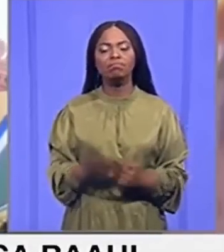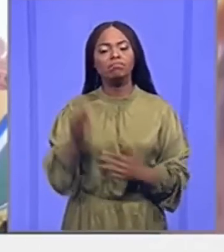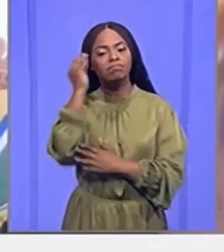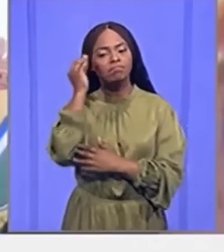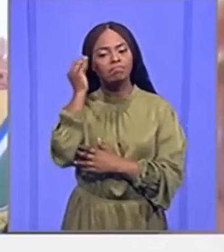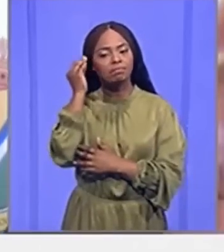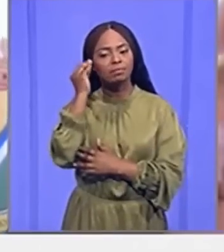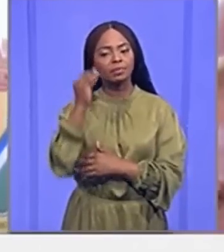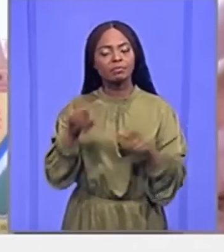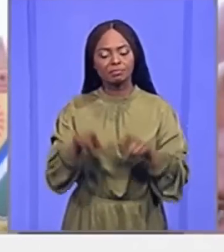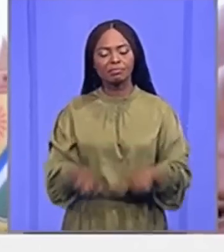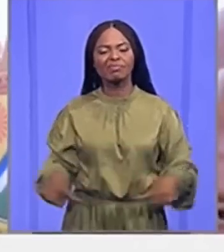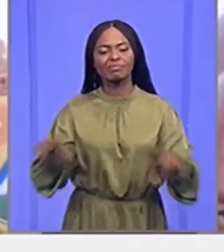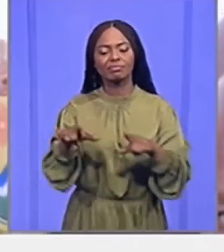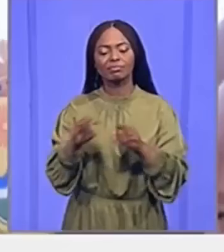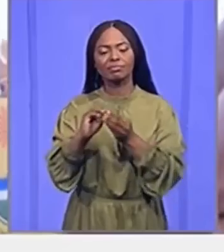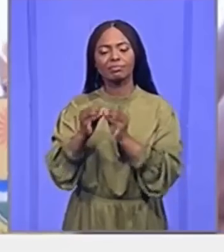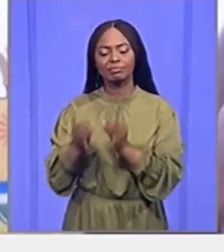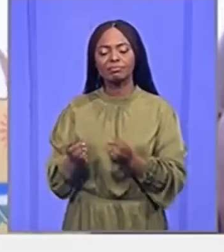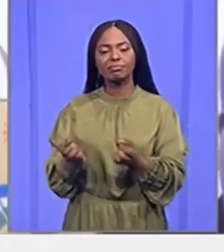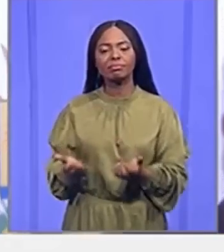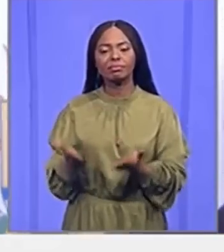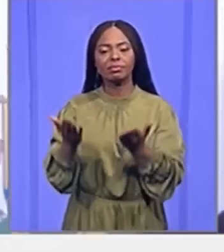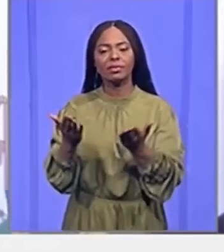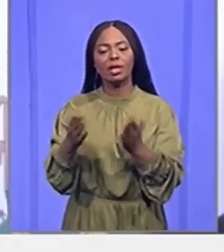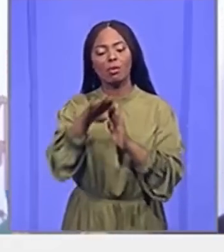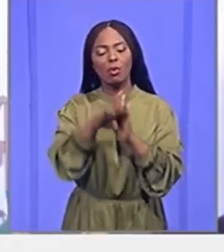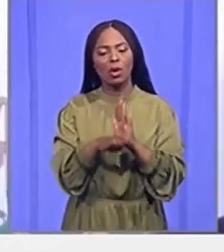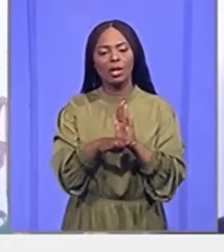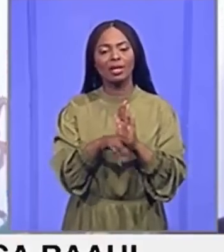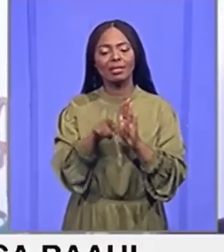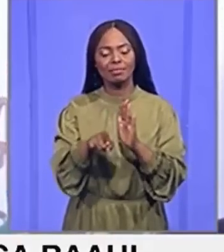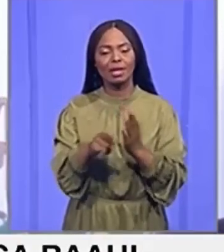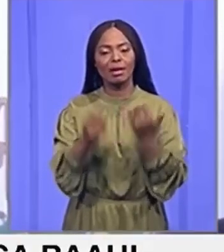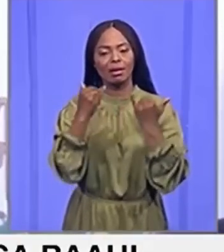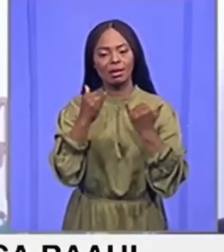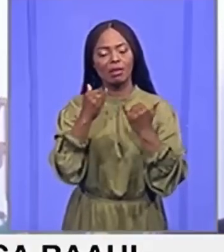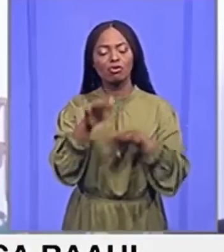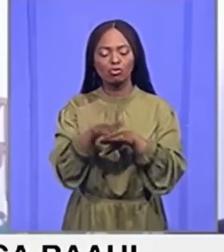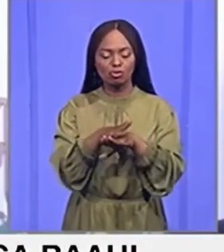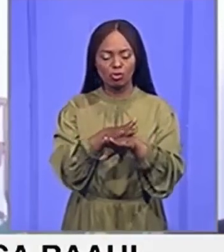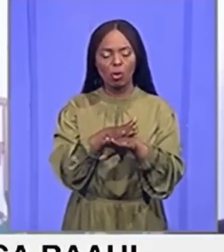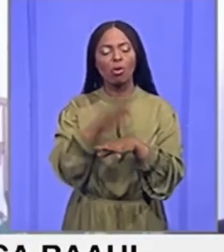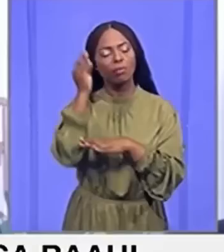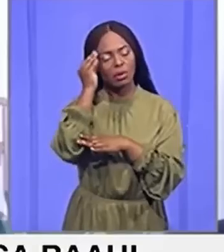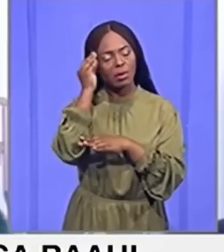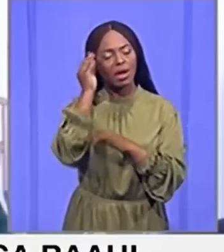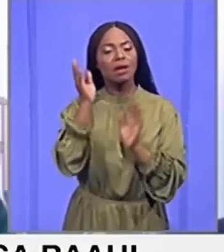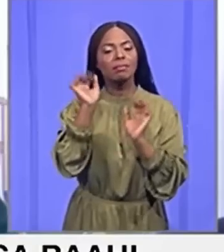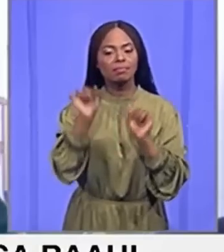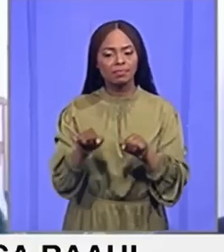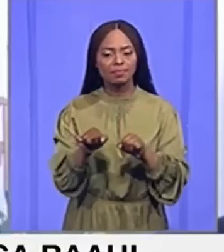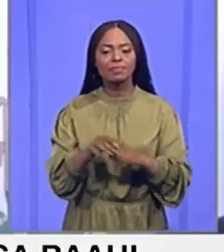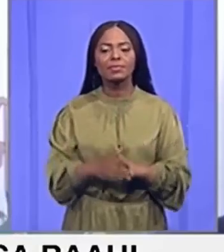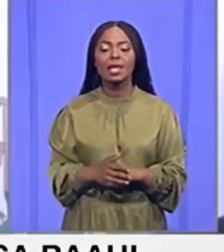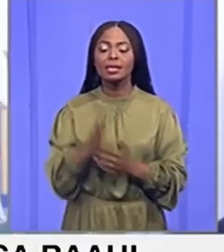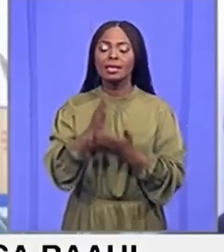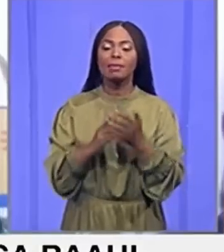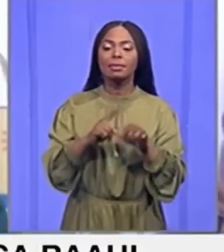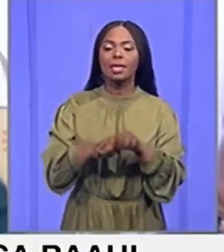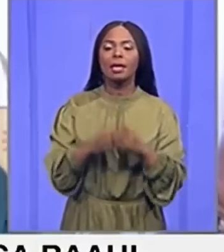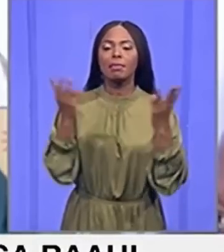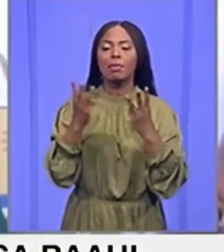land distribution programs and restitutions are going very slow, or sometimes when people